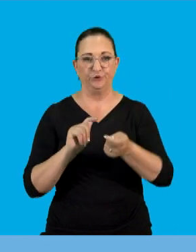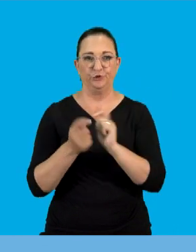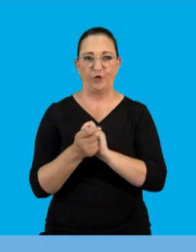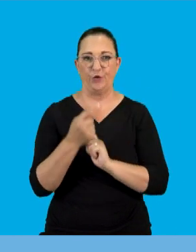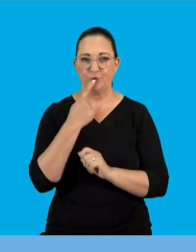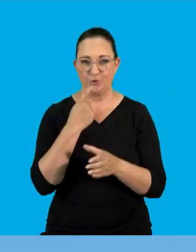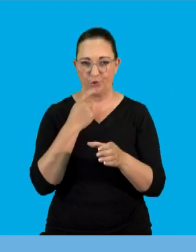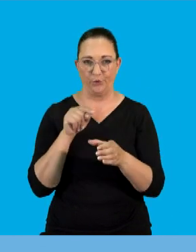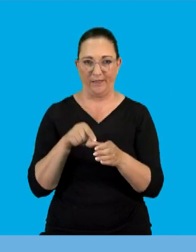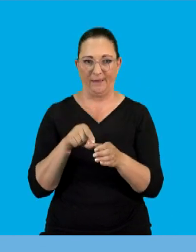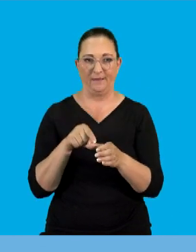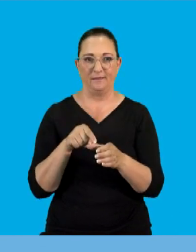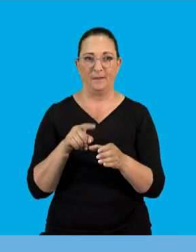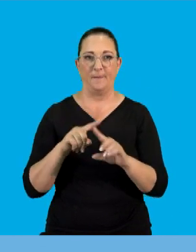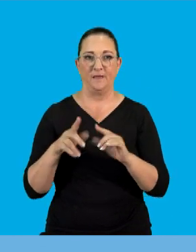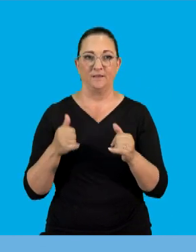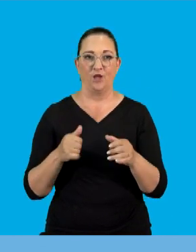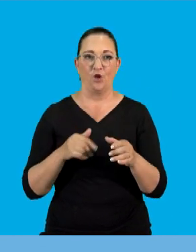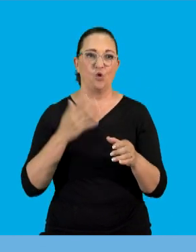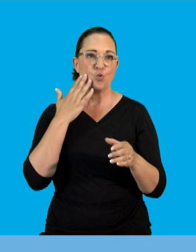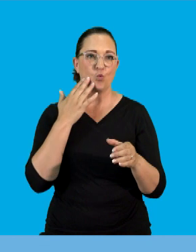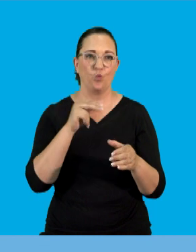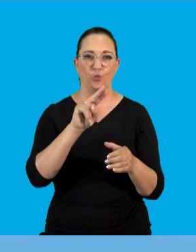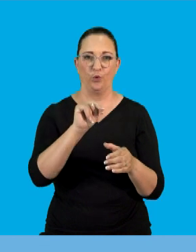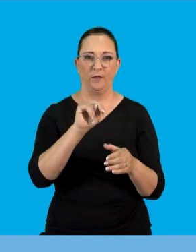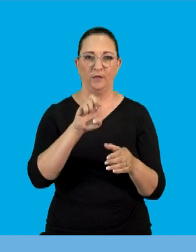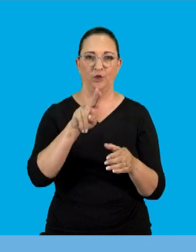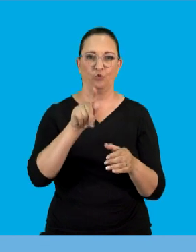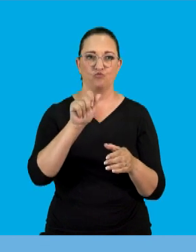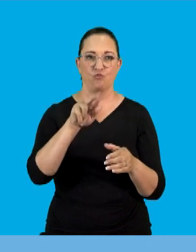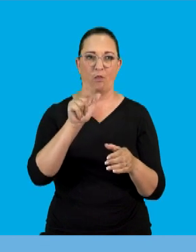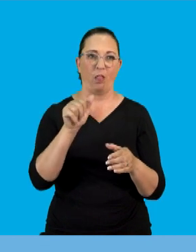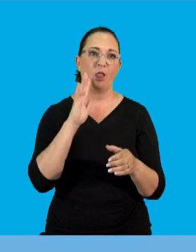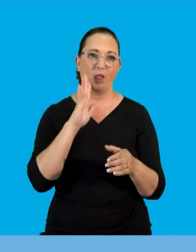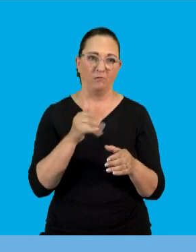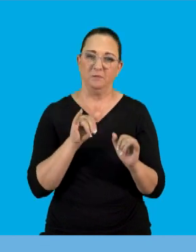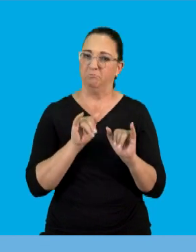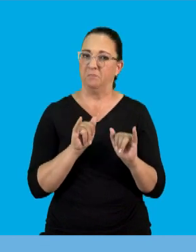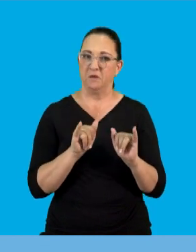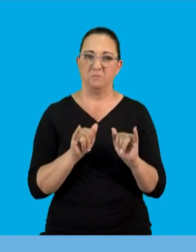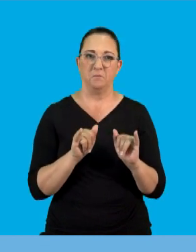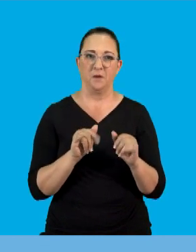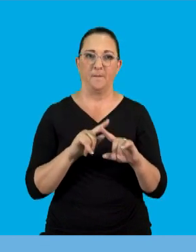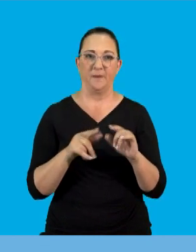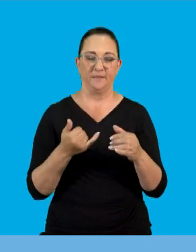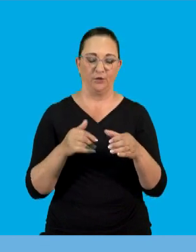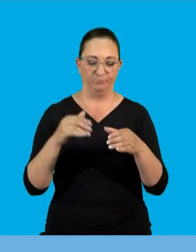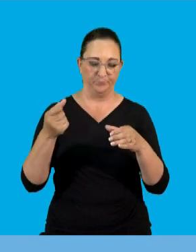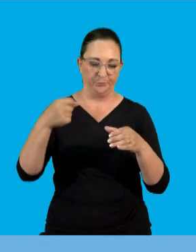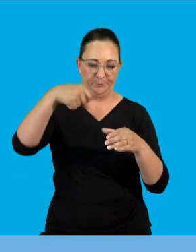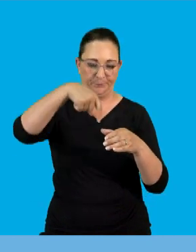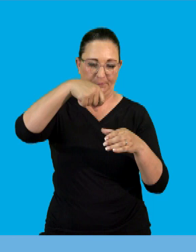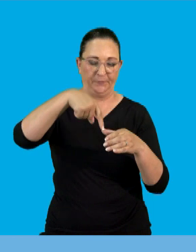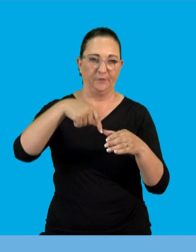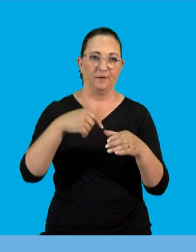is neutral, so the color is going to be violet. It's going to remain violet. And then if the substance is a basic substance